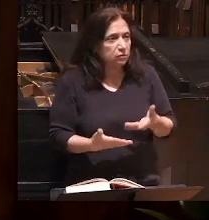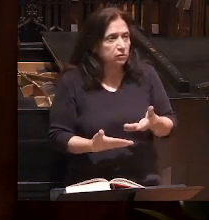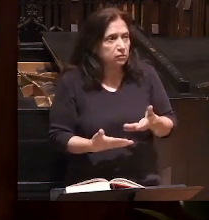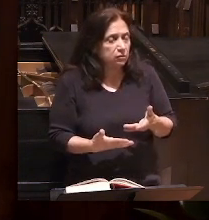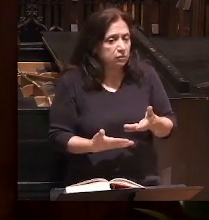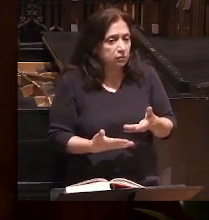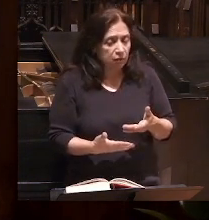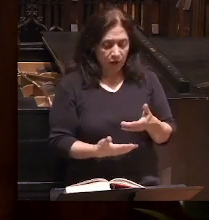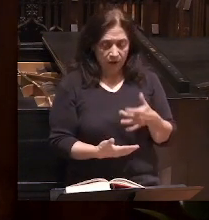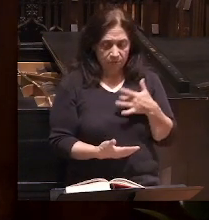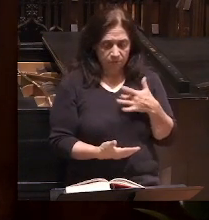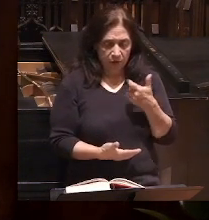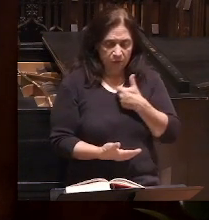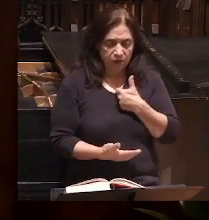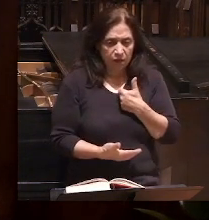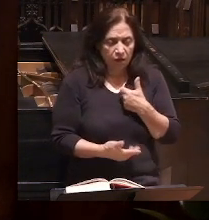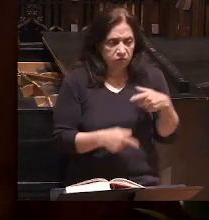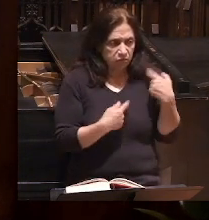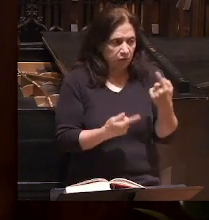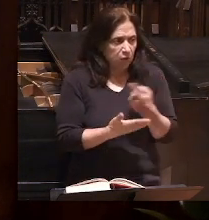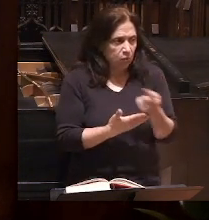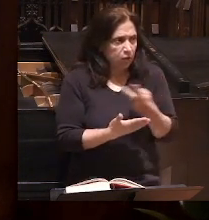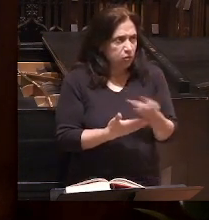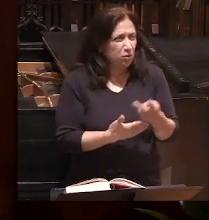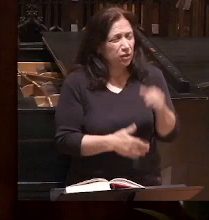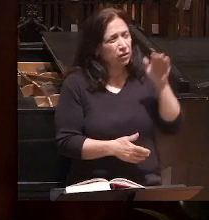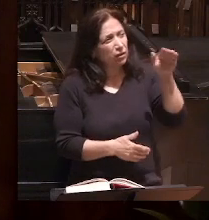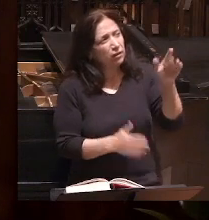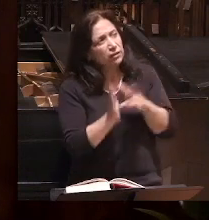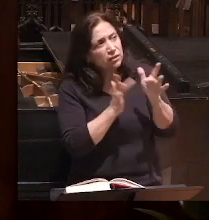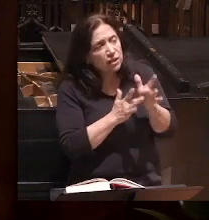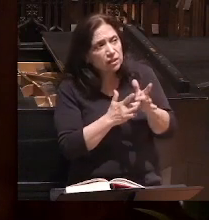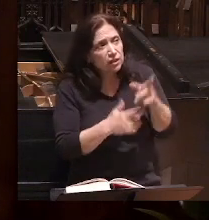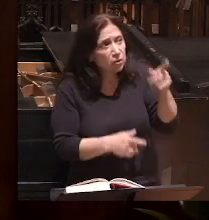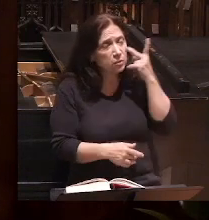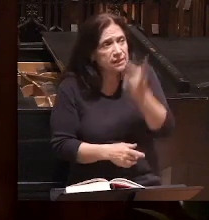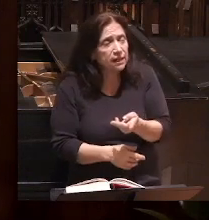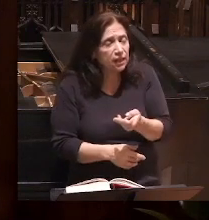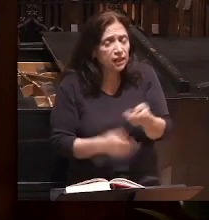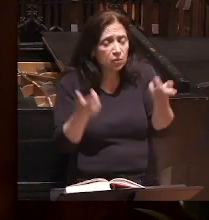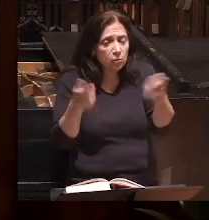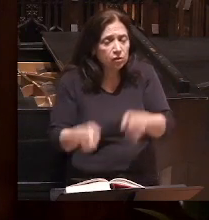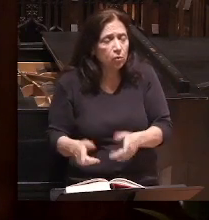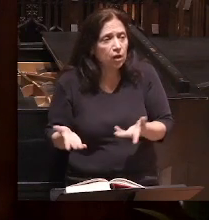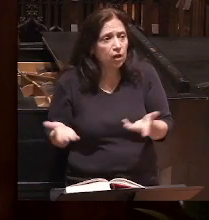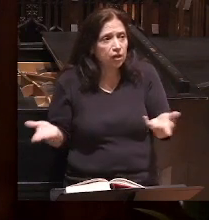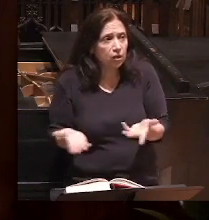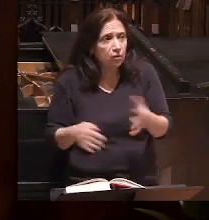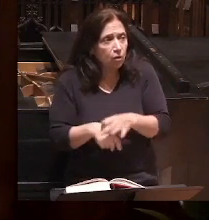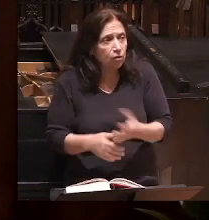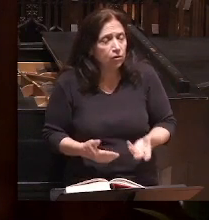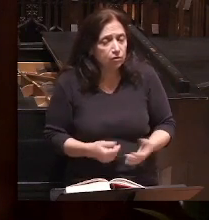I found myself over the last couple of weeks saying, "Jesus, do you see what's going on here?